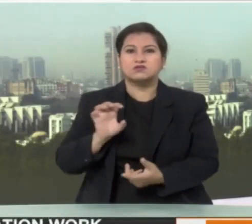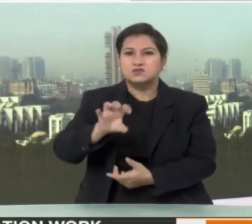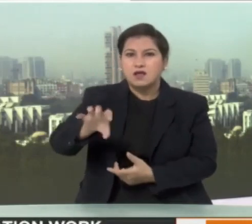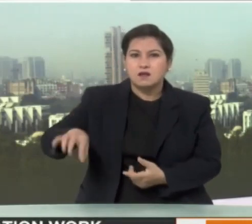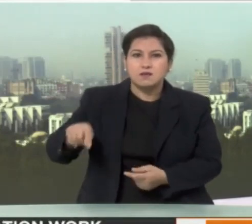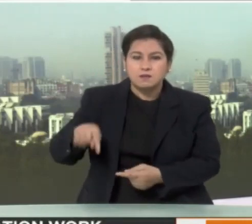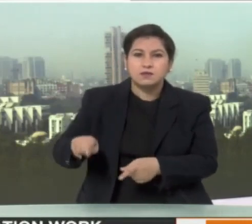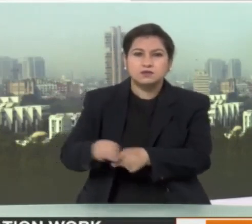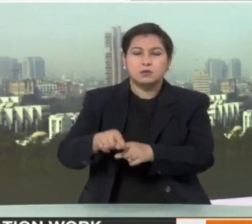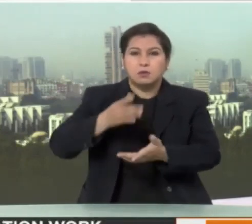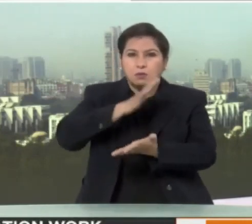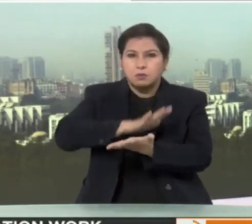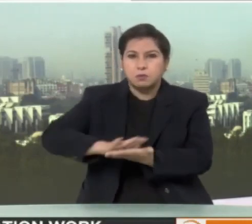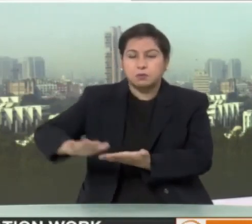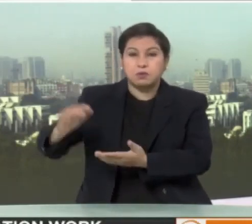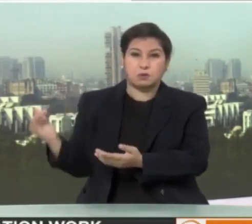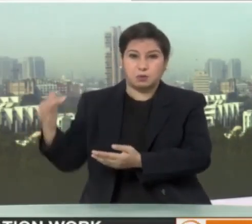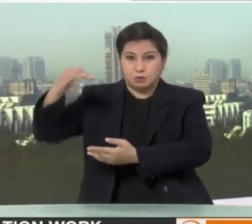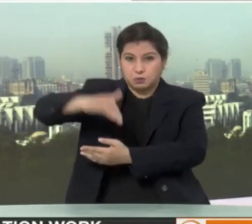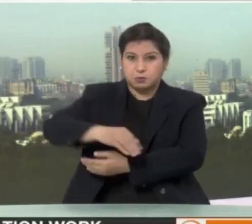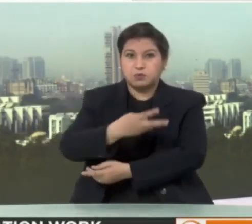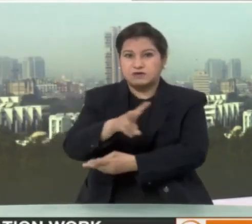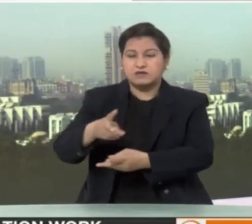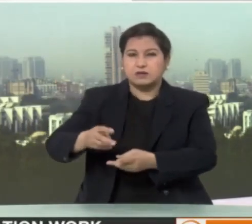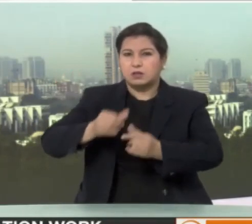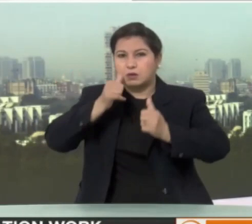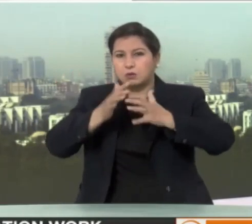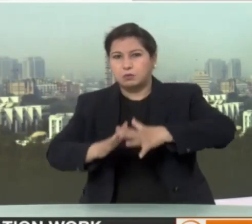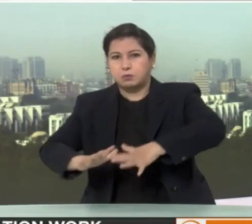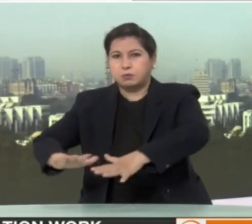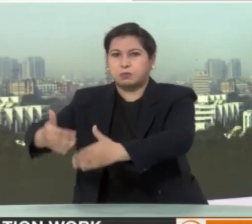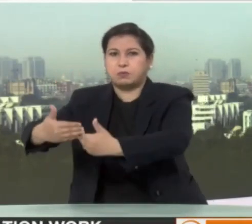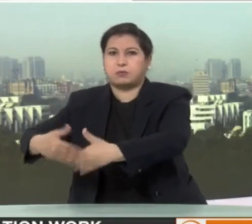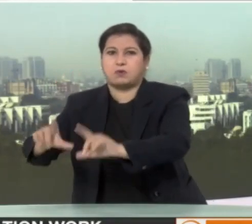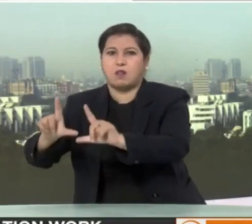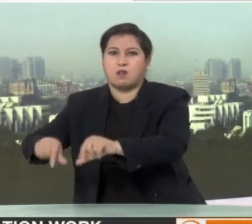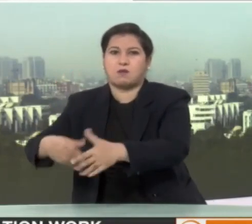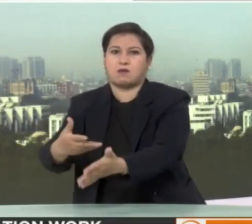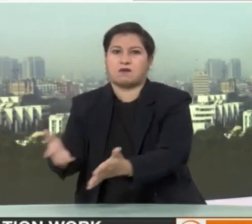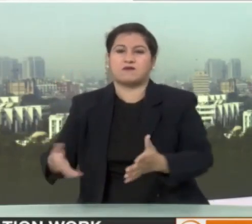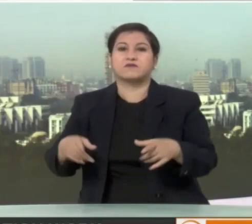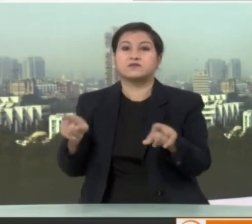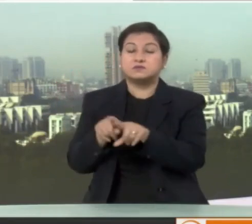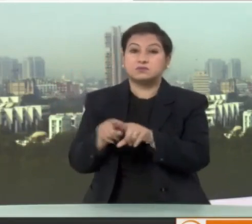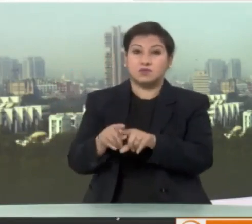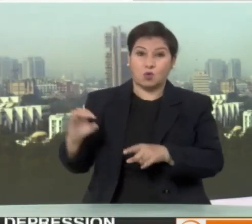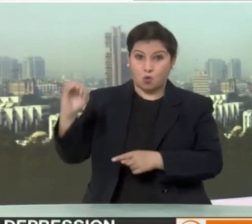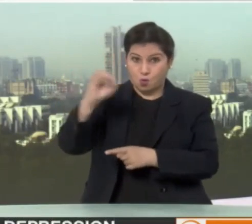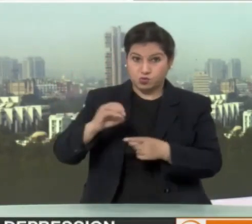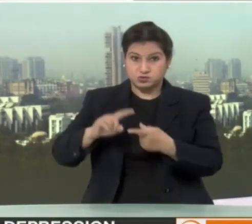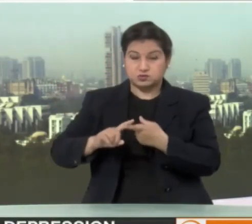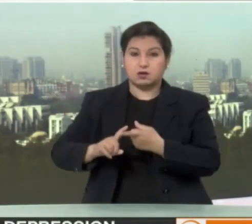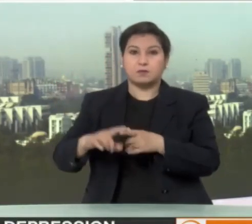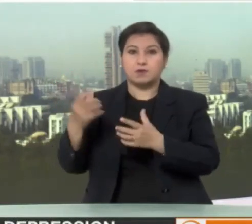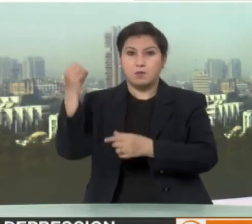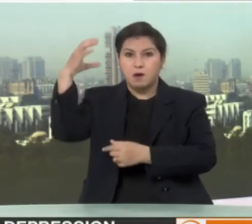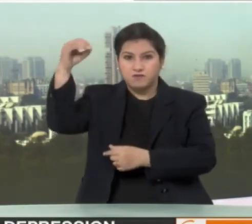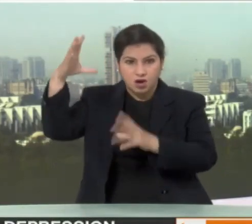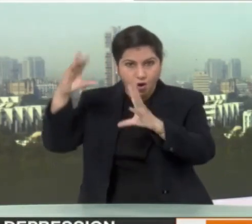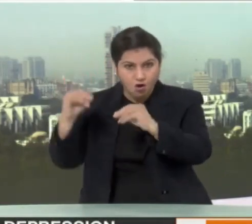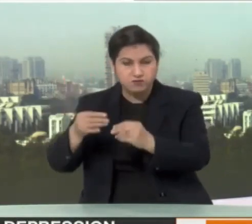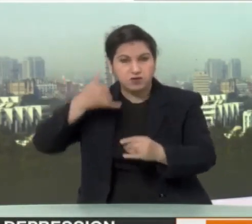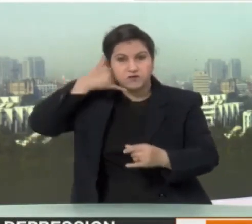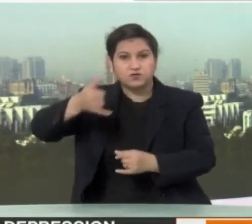of the state and washing away bridges and swamping low-lying areas. It also wreaked havoc in Odisha, damaging power and